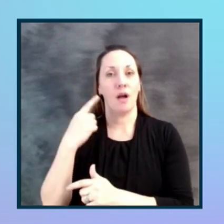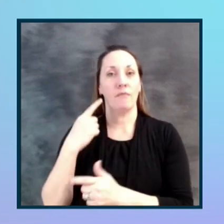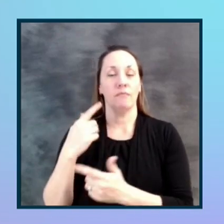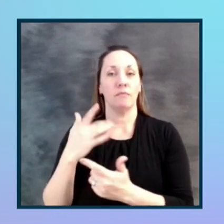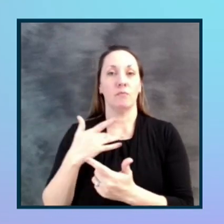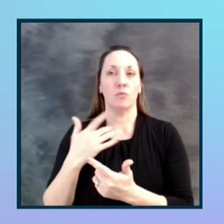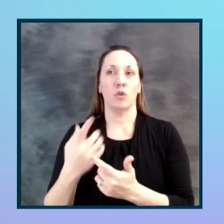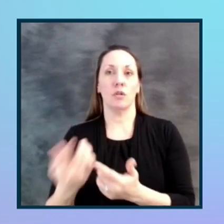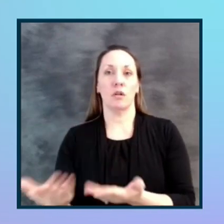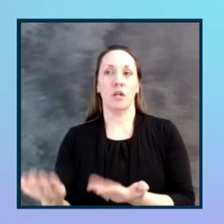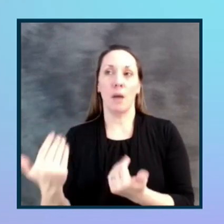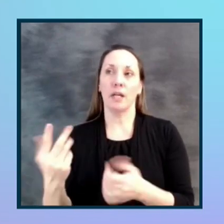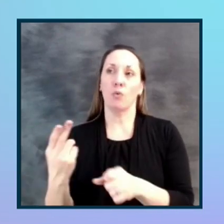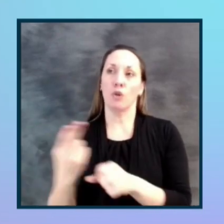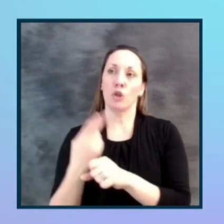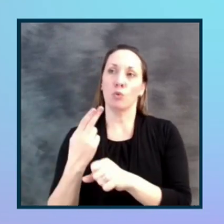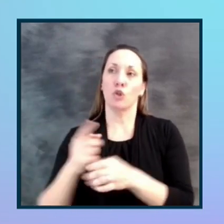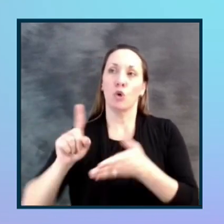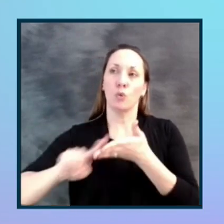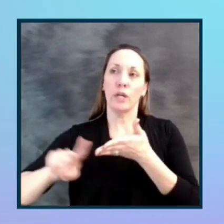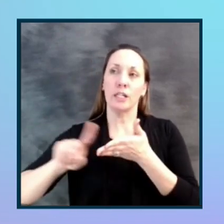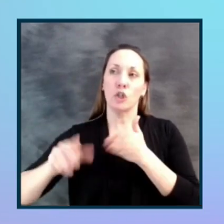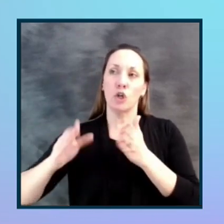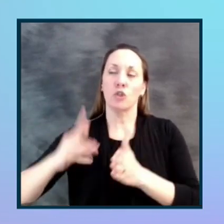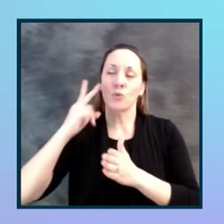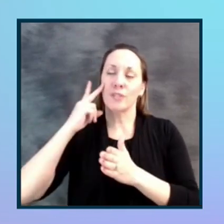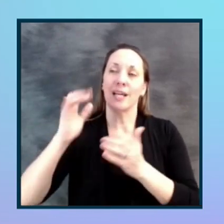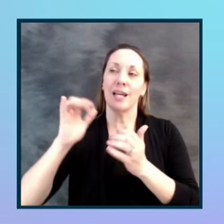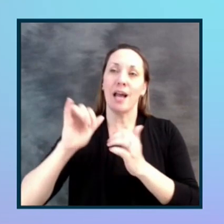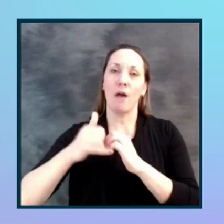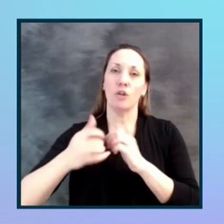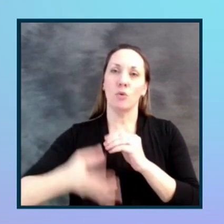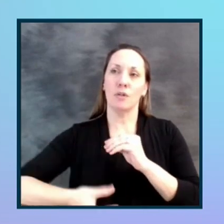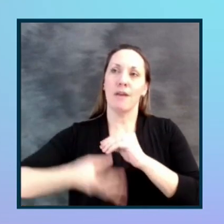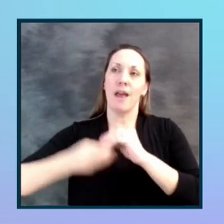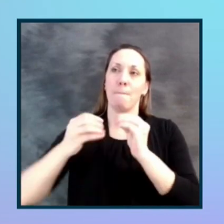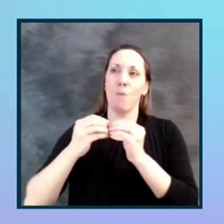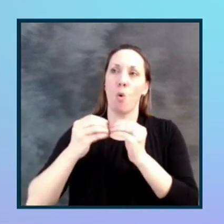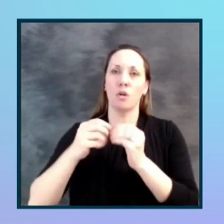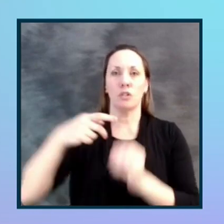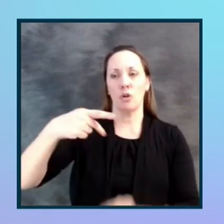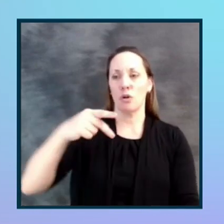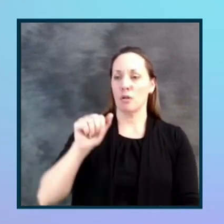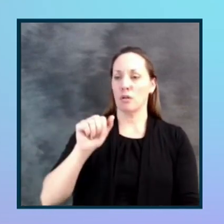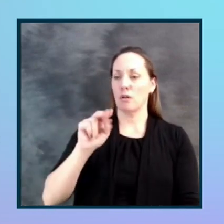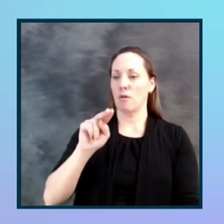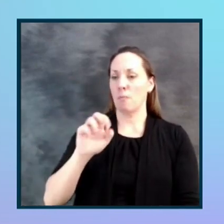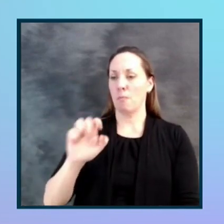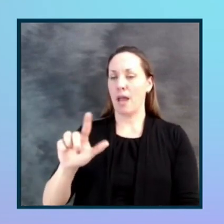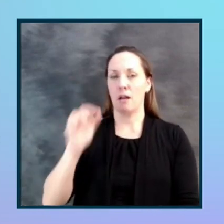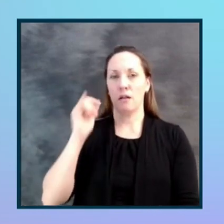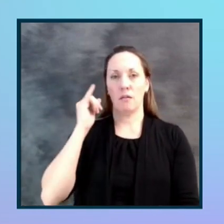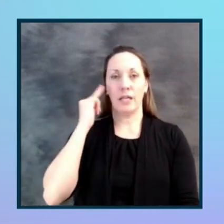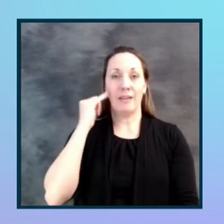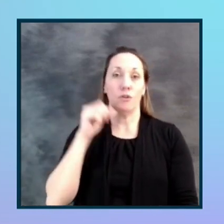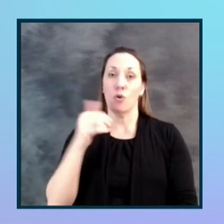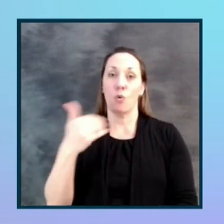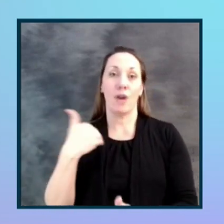user researchers to see how you can expand your panel from what you already have, if it doesn't have disability representation in